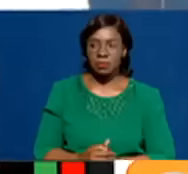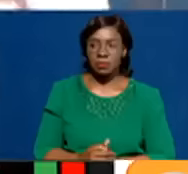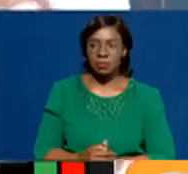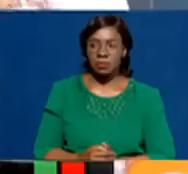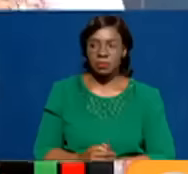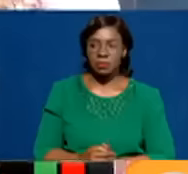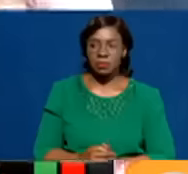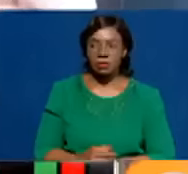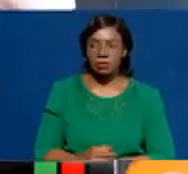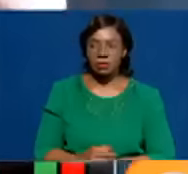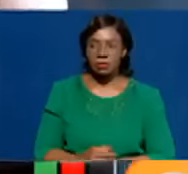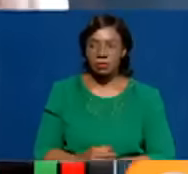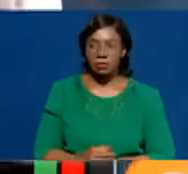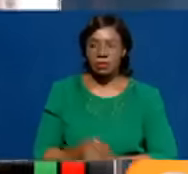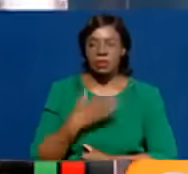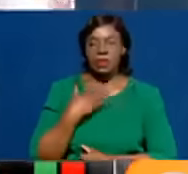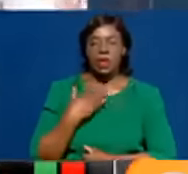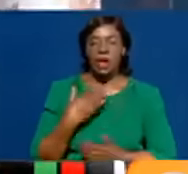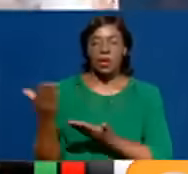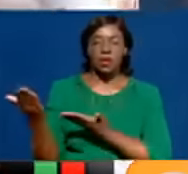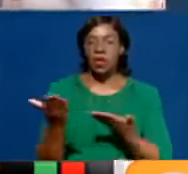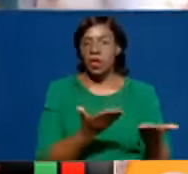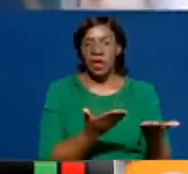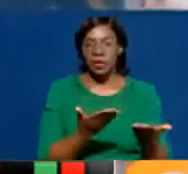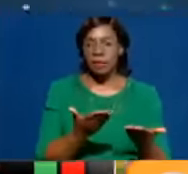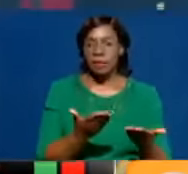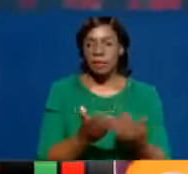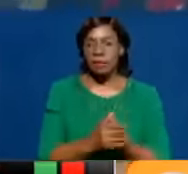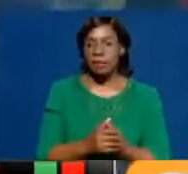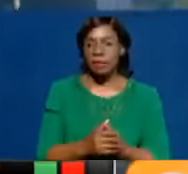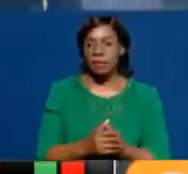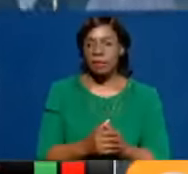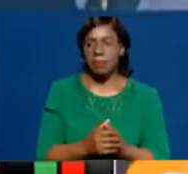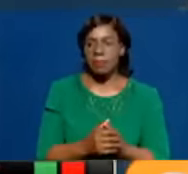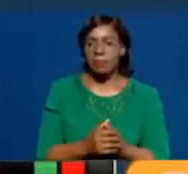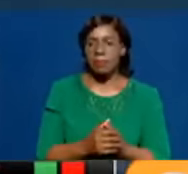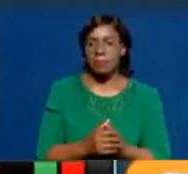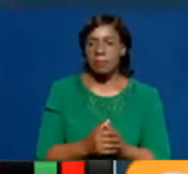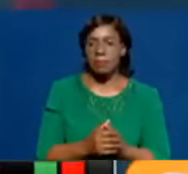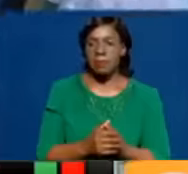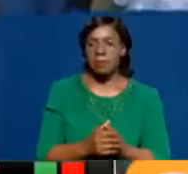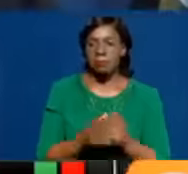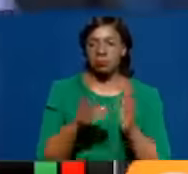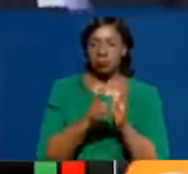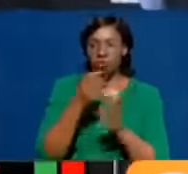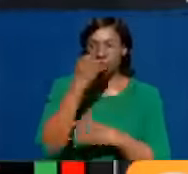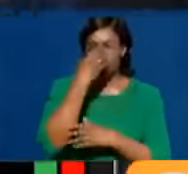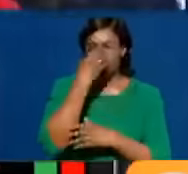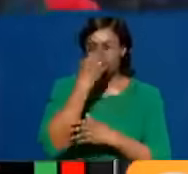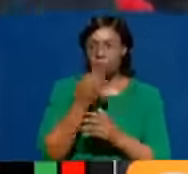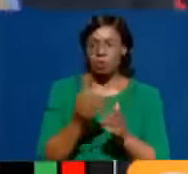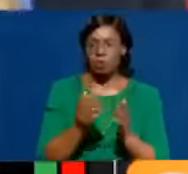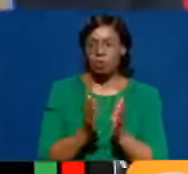May I call upon the president-elect to come forward together with the first lady in